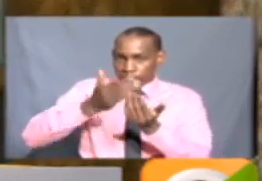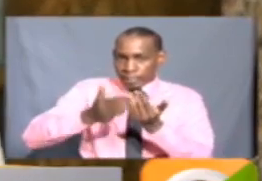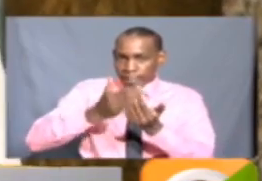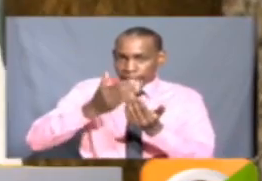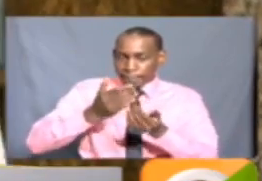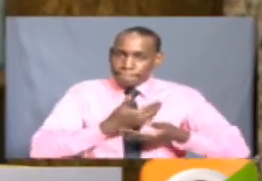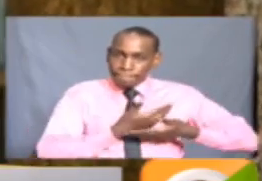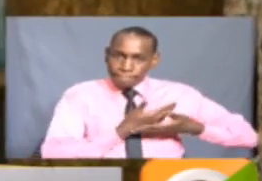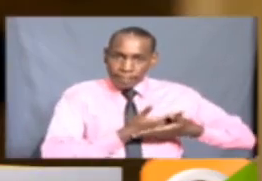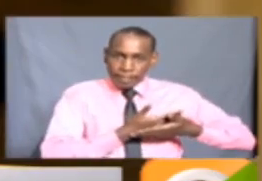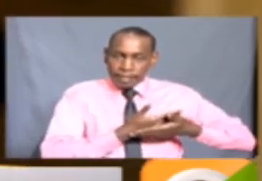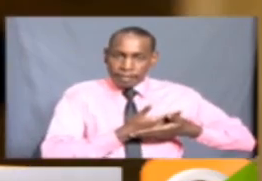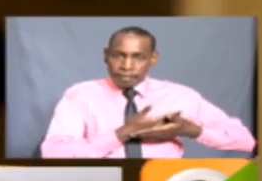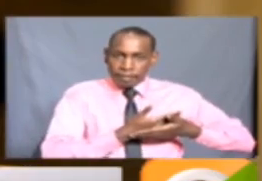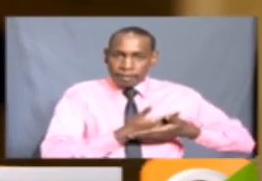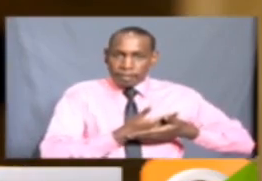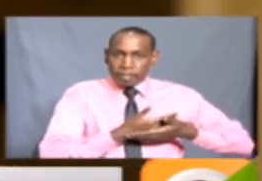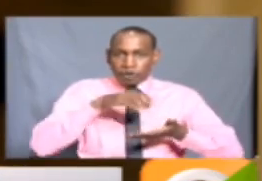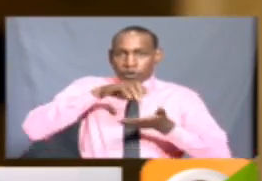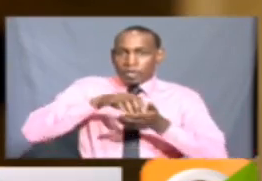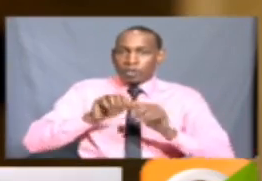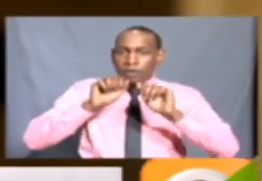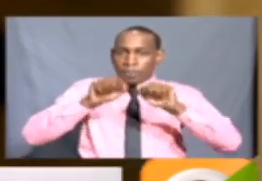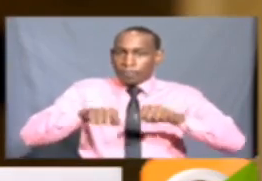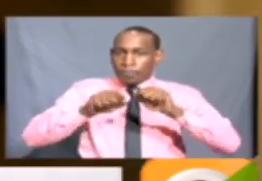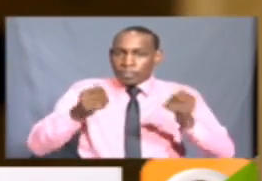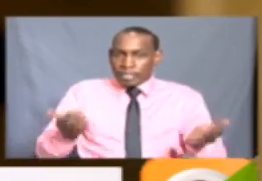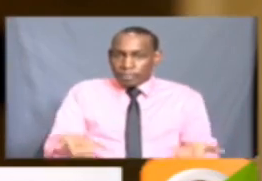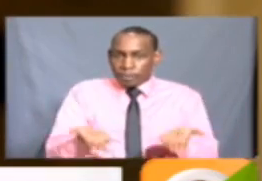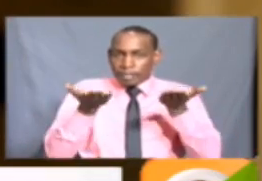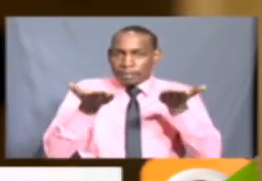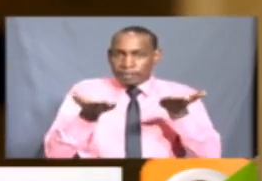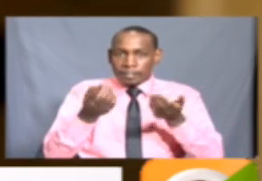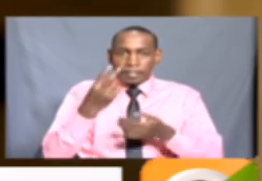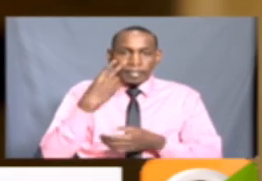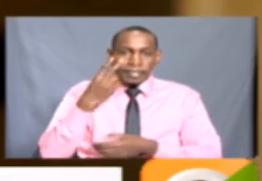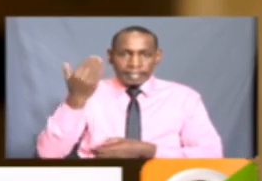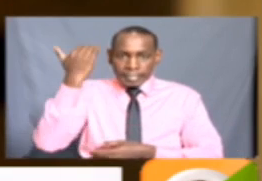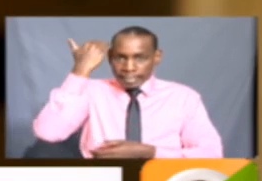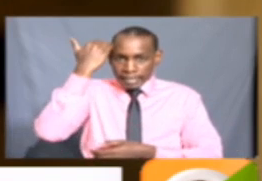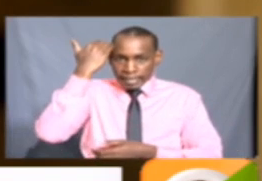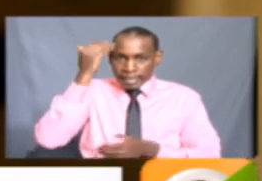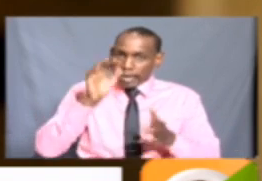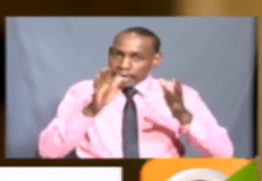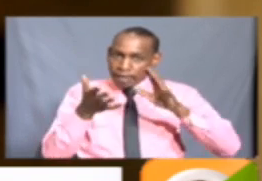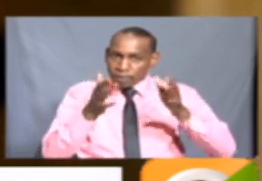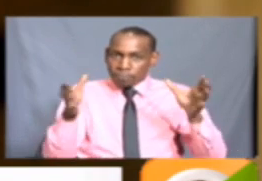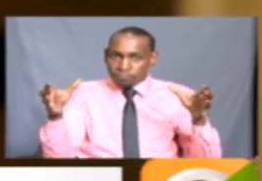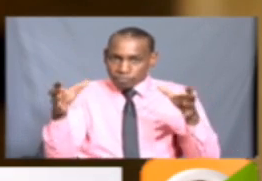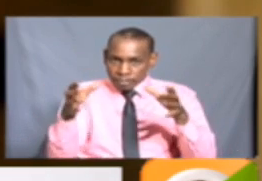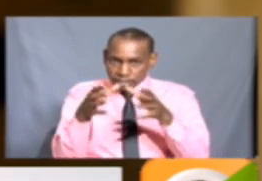baby, the milestone can be improved. Even you see now, even the size of the head is at least reduced.